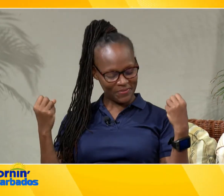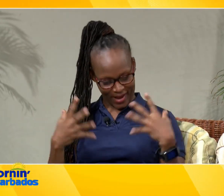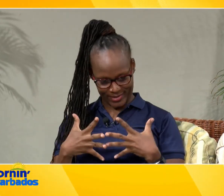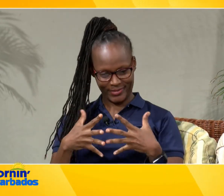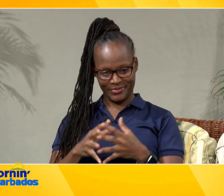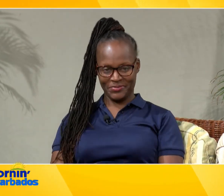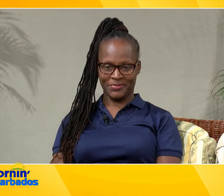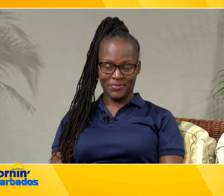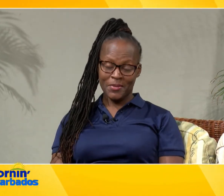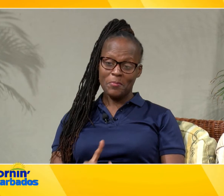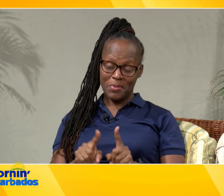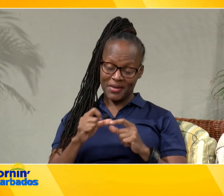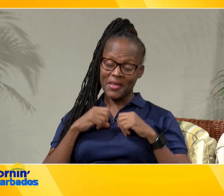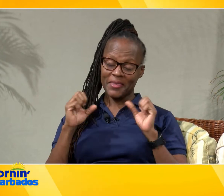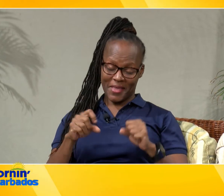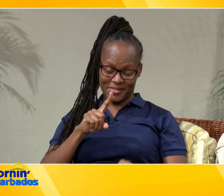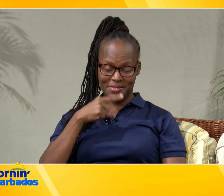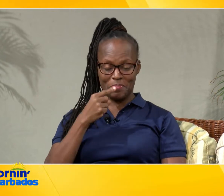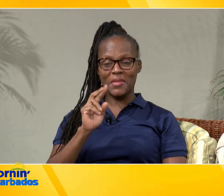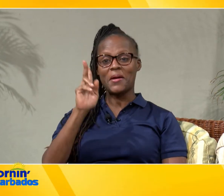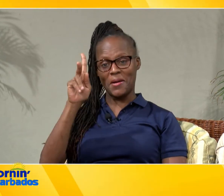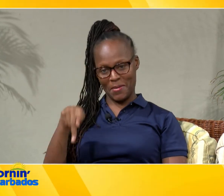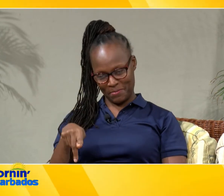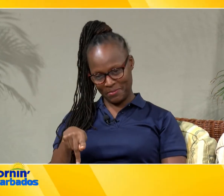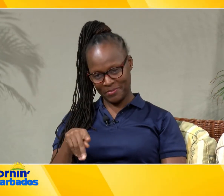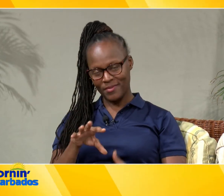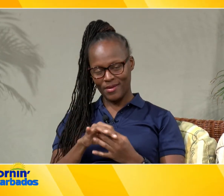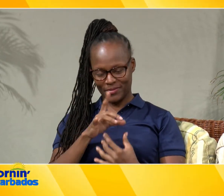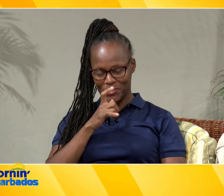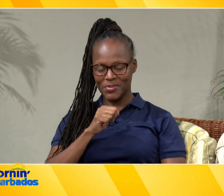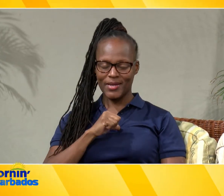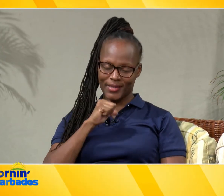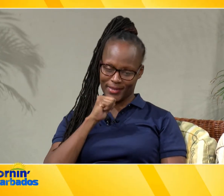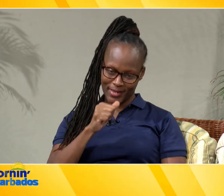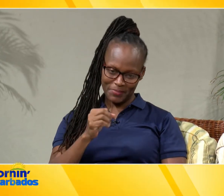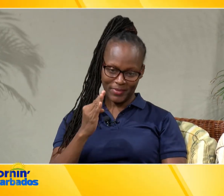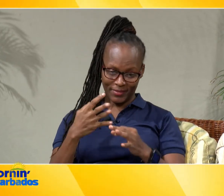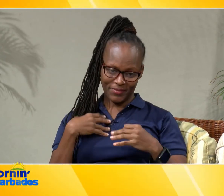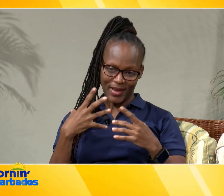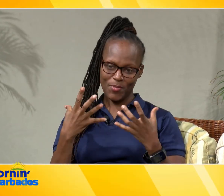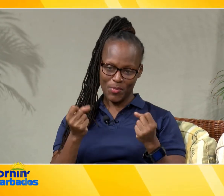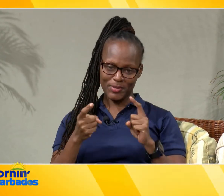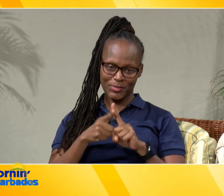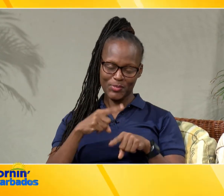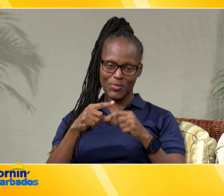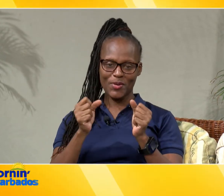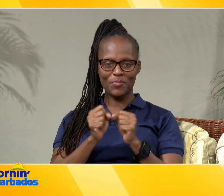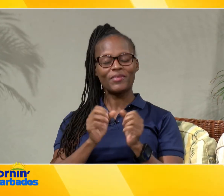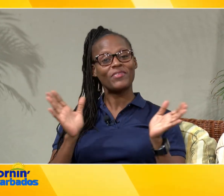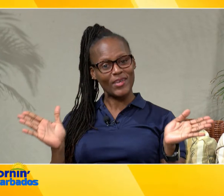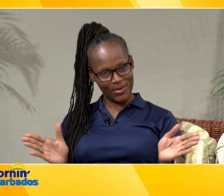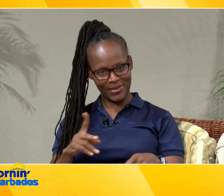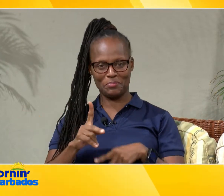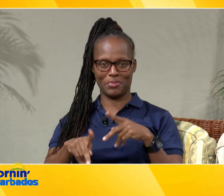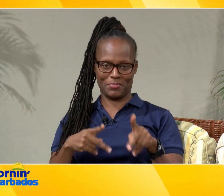Anything. I'm not afraid of anything, but I will speak up. That is who I